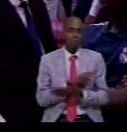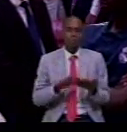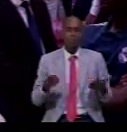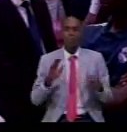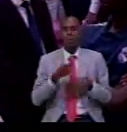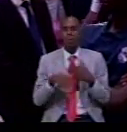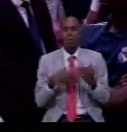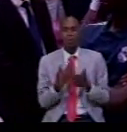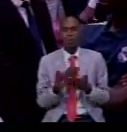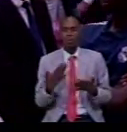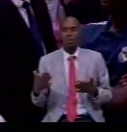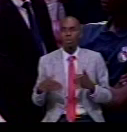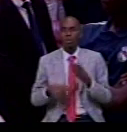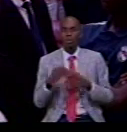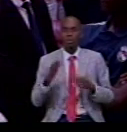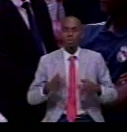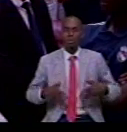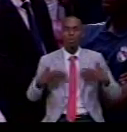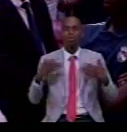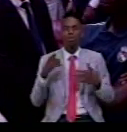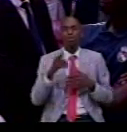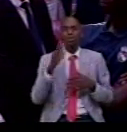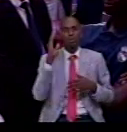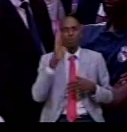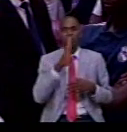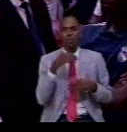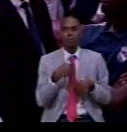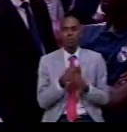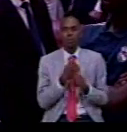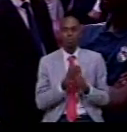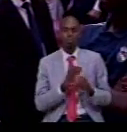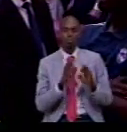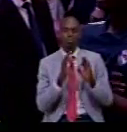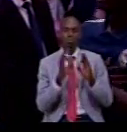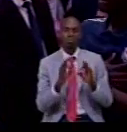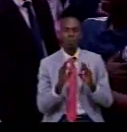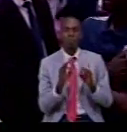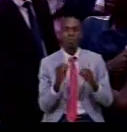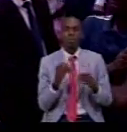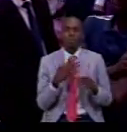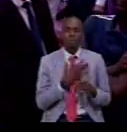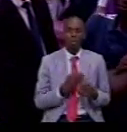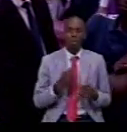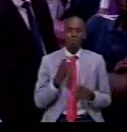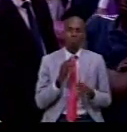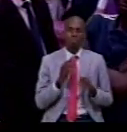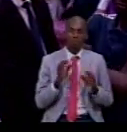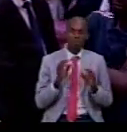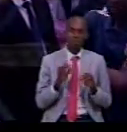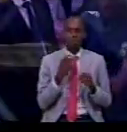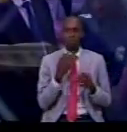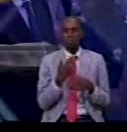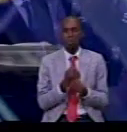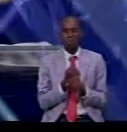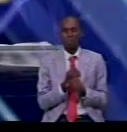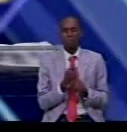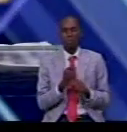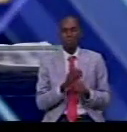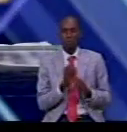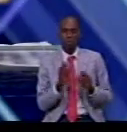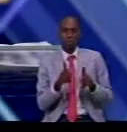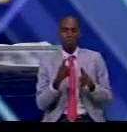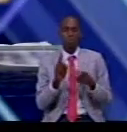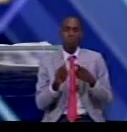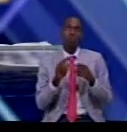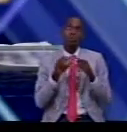you'll be qualified to make it. But if you don't allow that stone, that is Christ, if you don't allow that